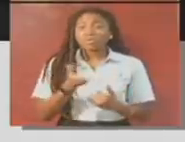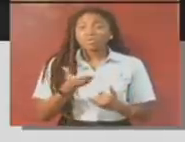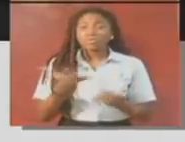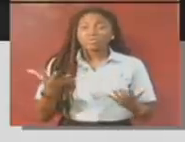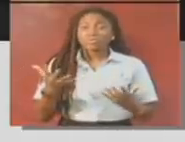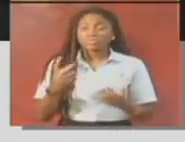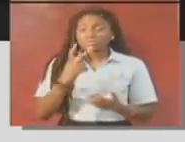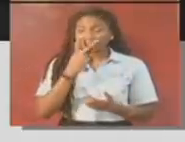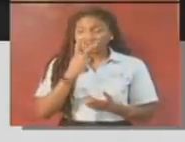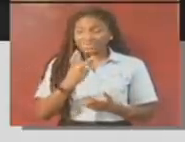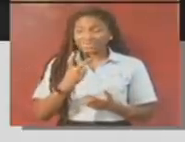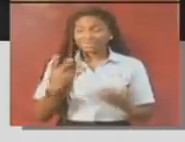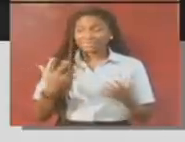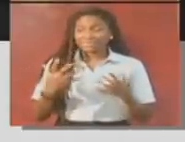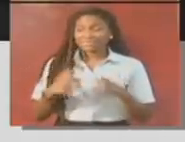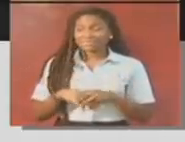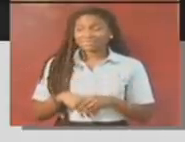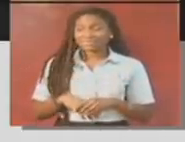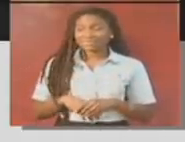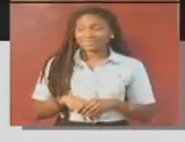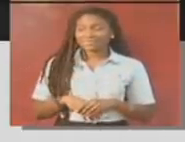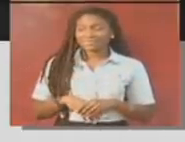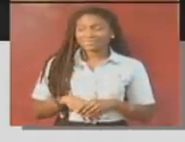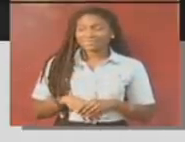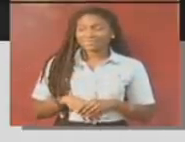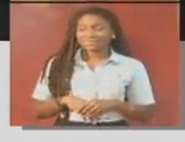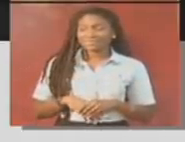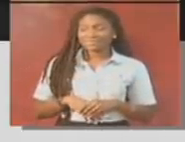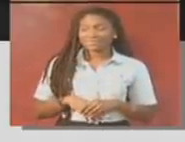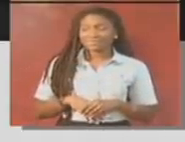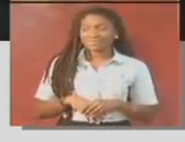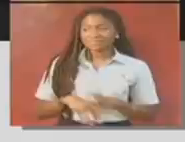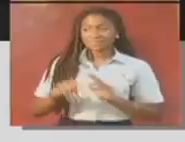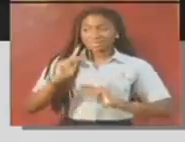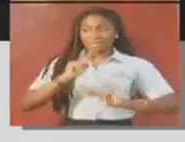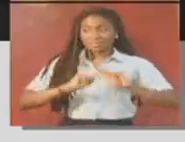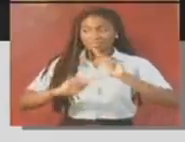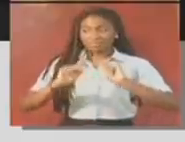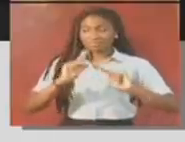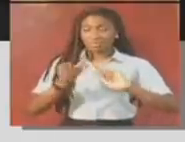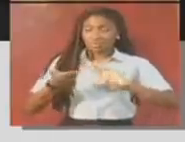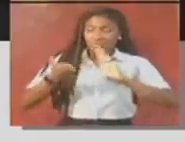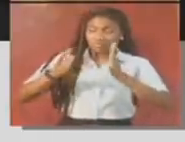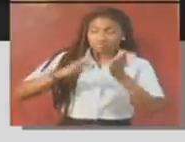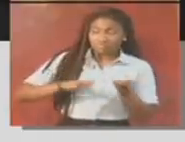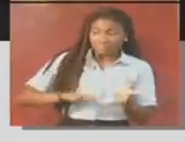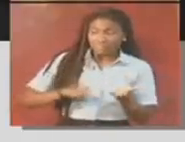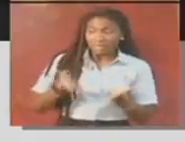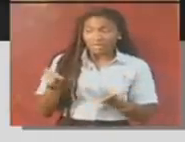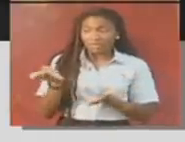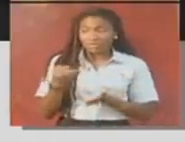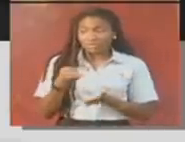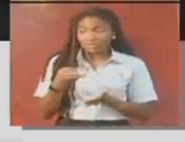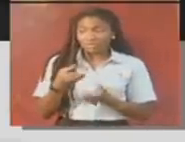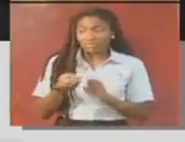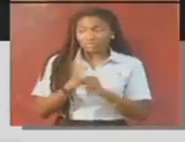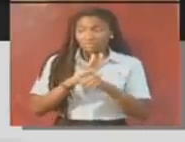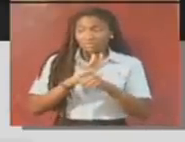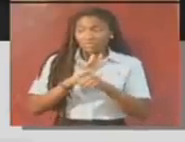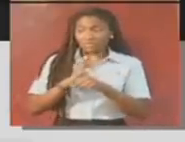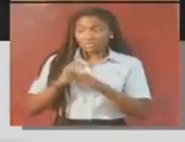different pattern in the next slide, where the persons who have passed on from COVID-19, next slide please,